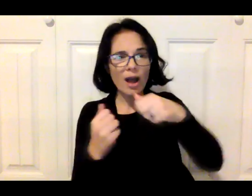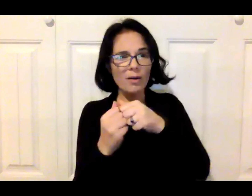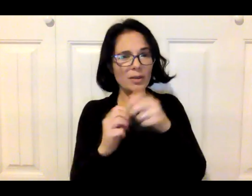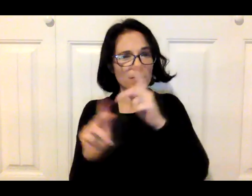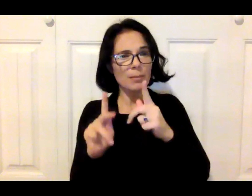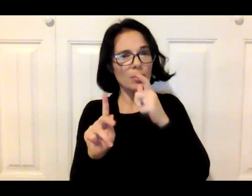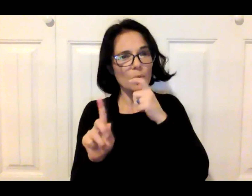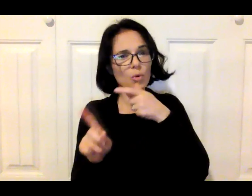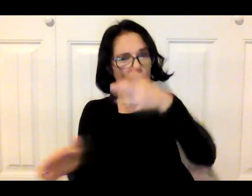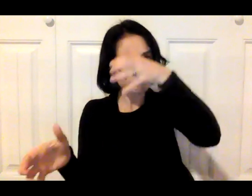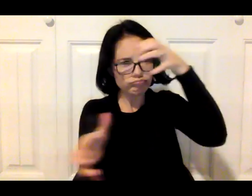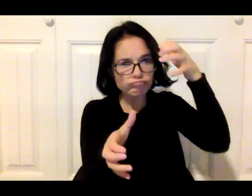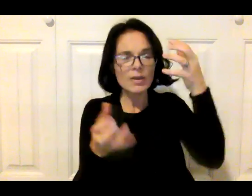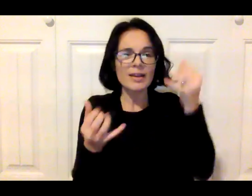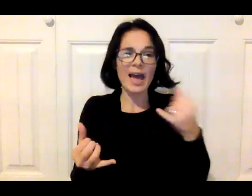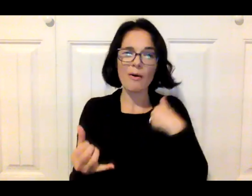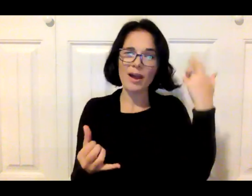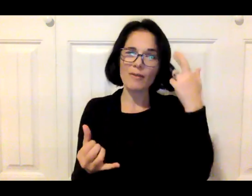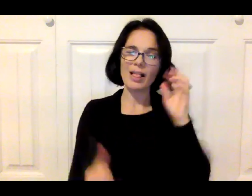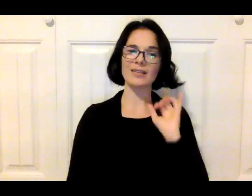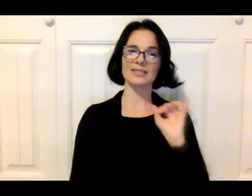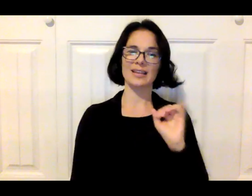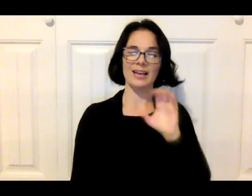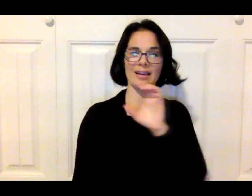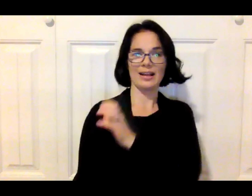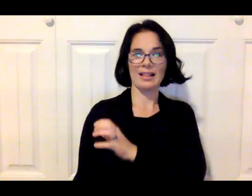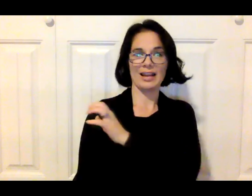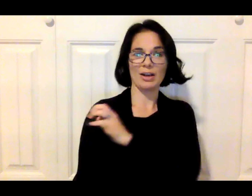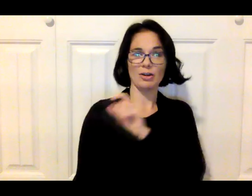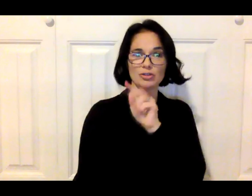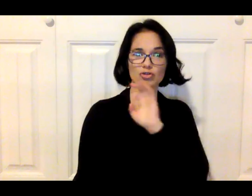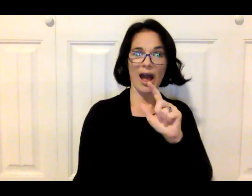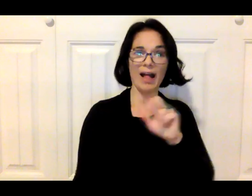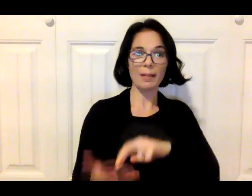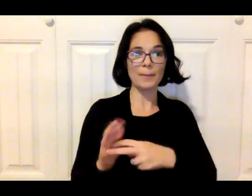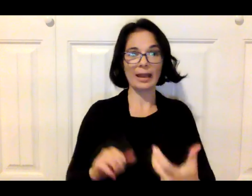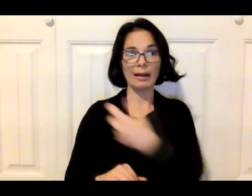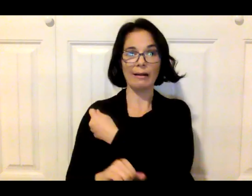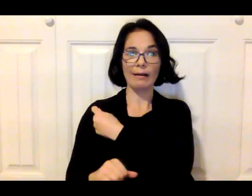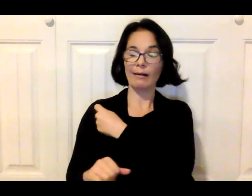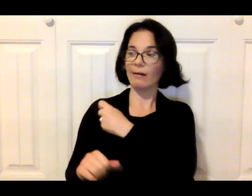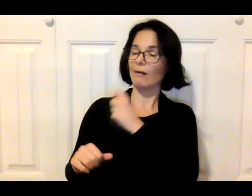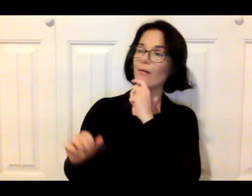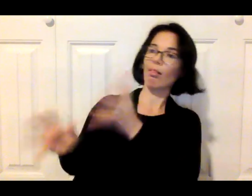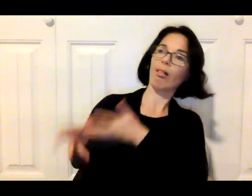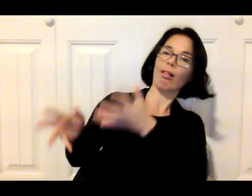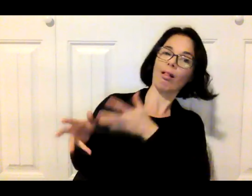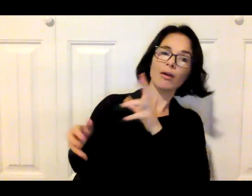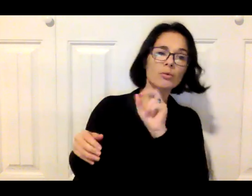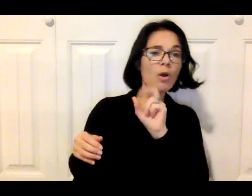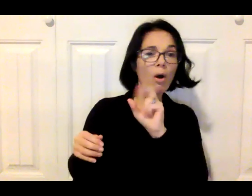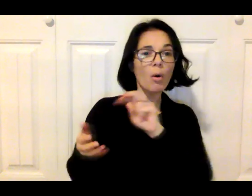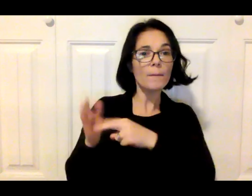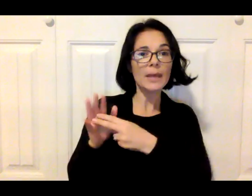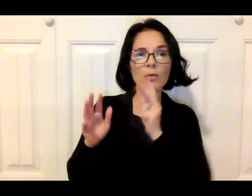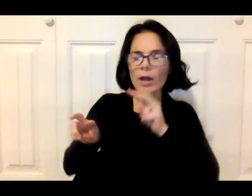I now know that clinical trials, you're not left alone. You're actually safety is monitored throughout the whole process, like